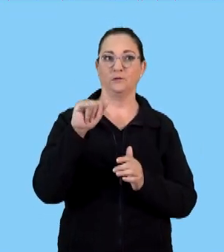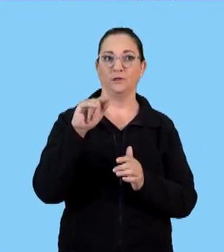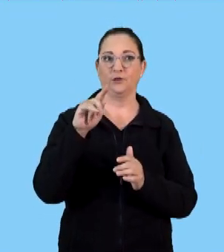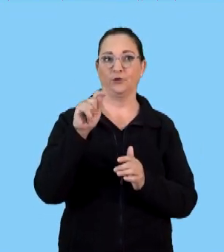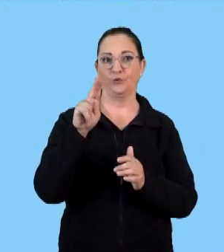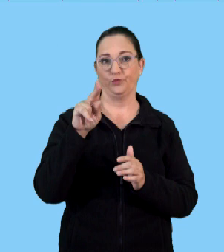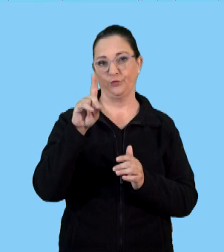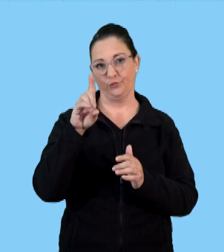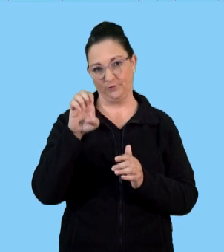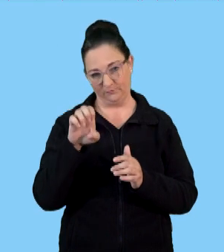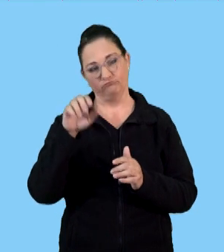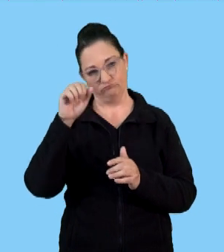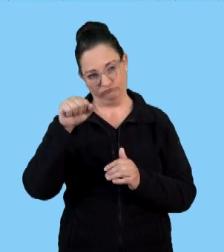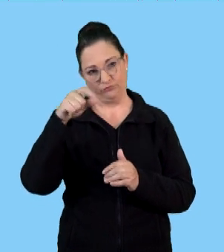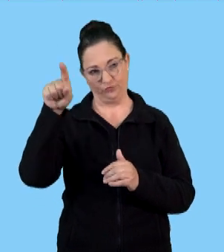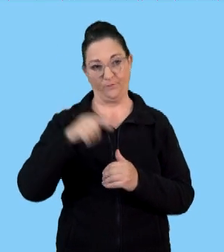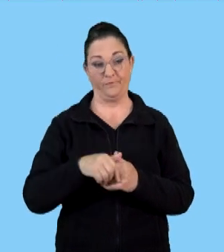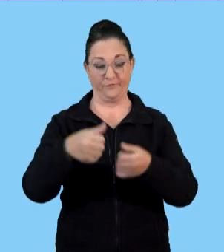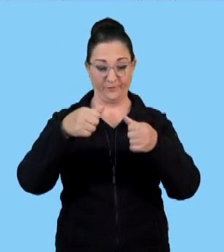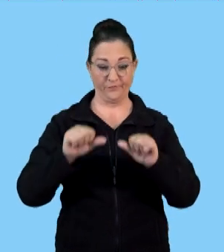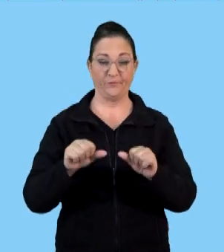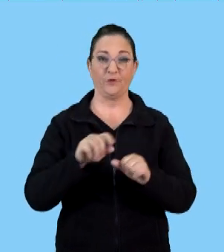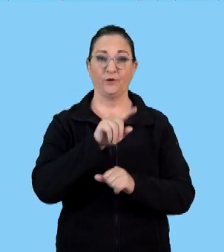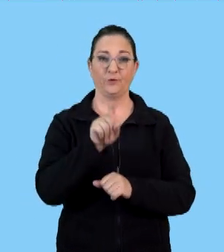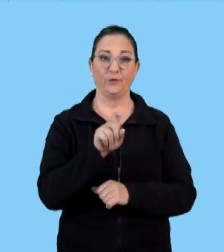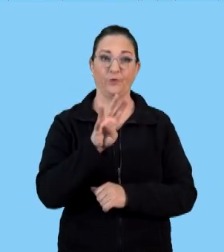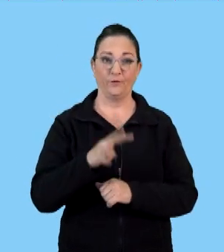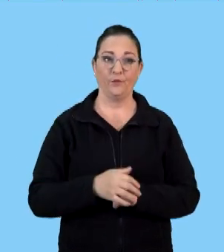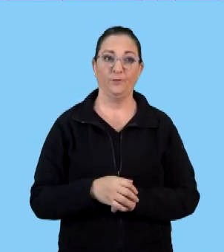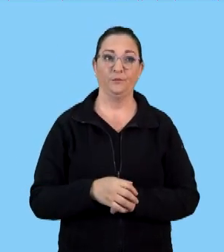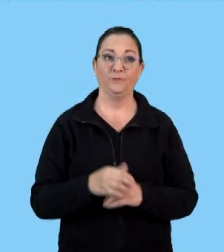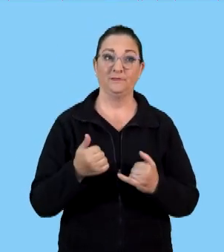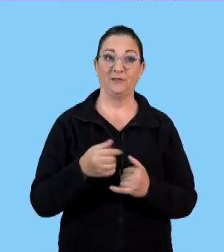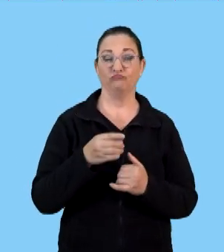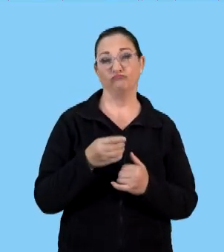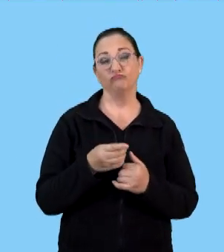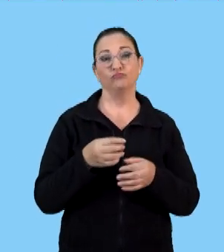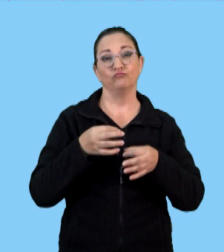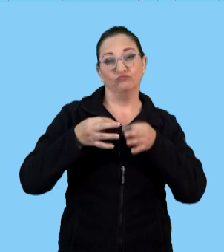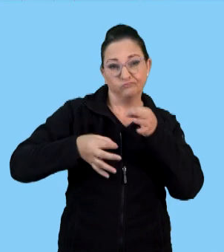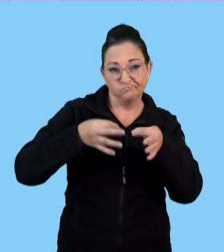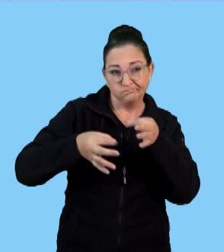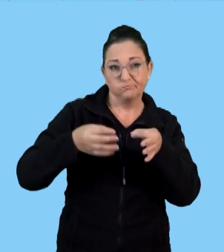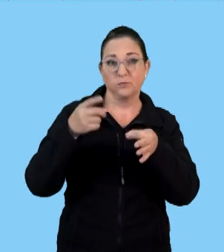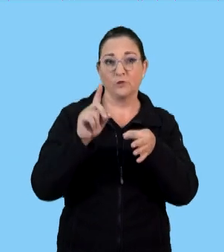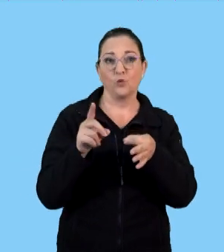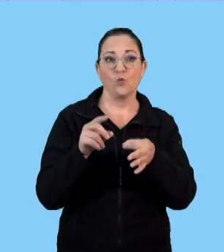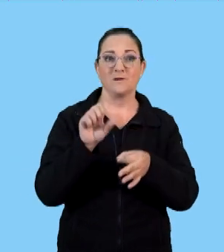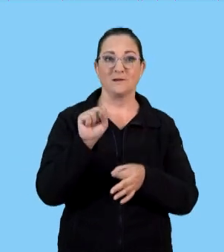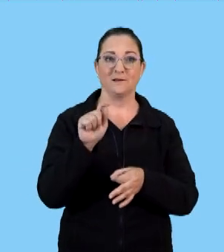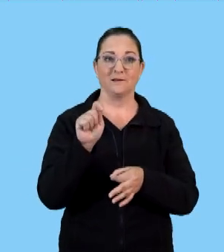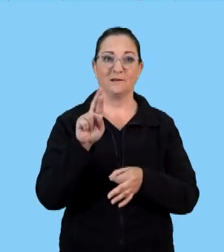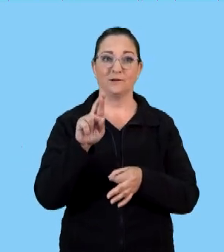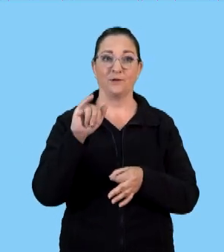Then last question here, question number 4. Define, meaning write in words, the term strip chart.